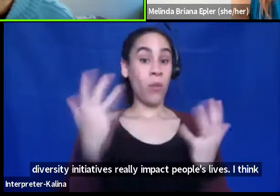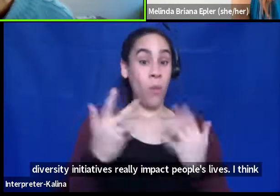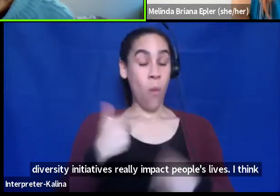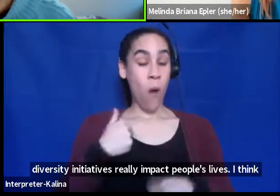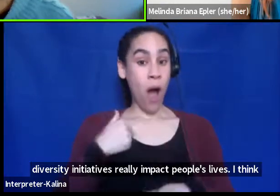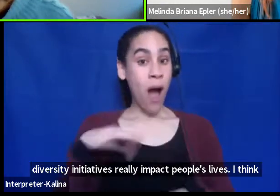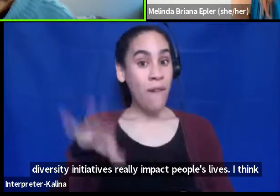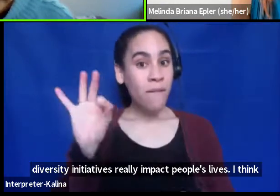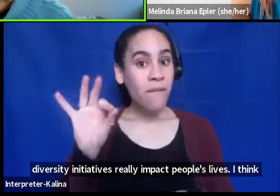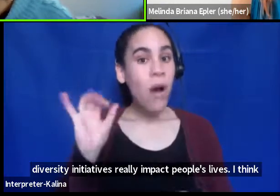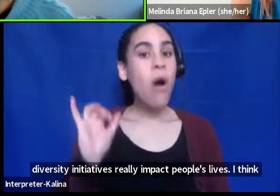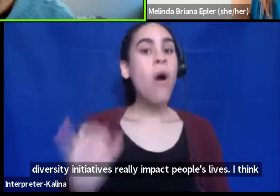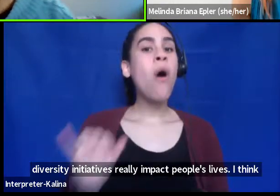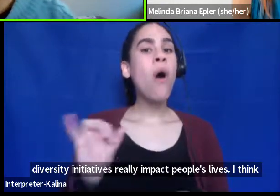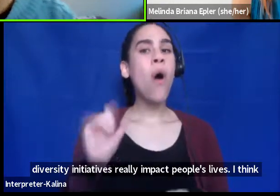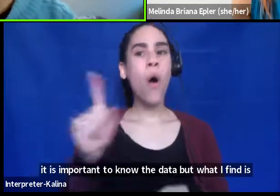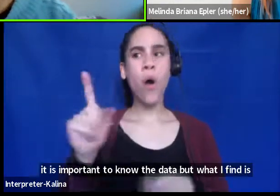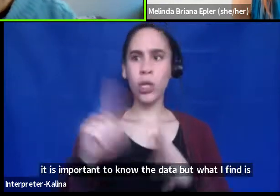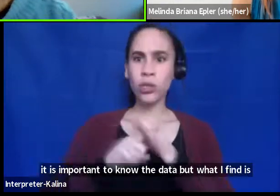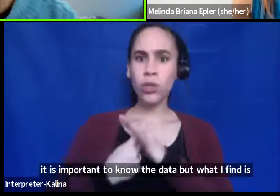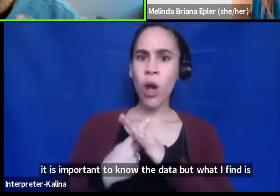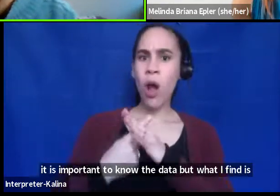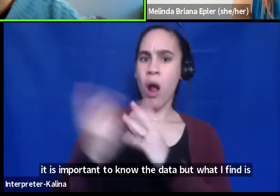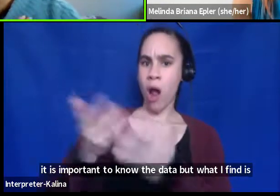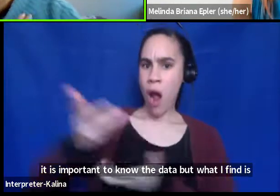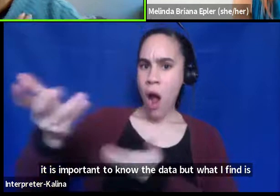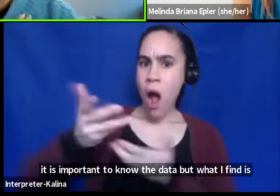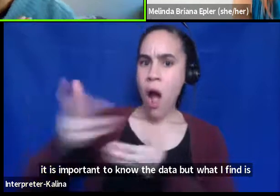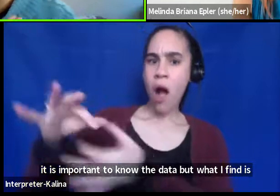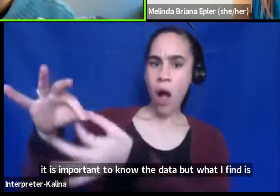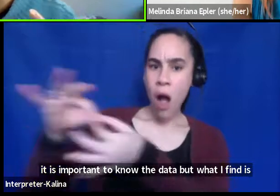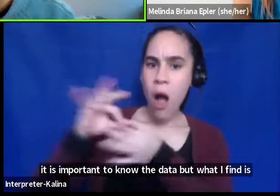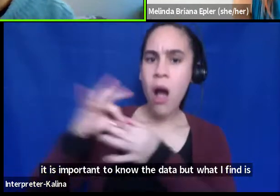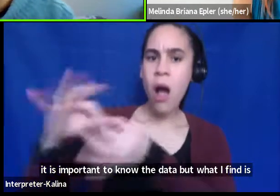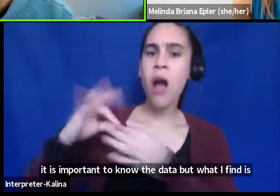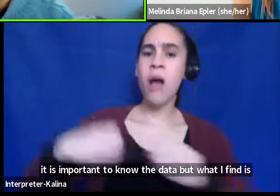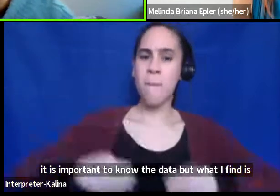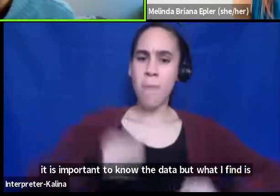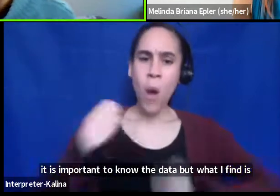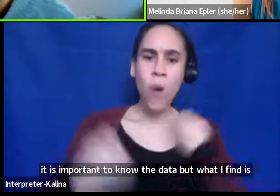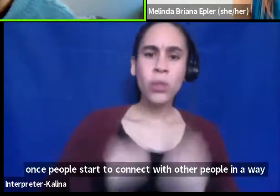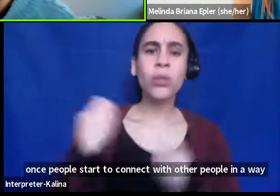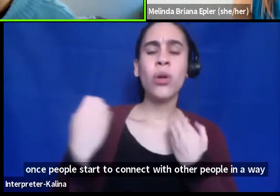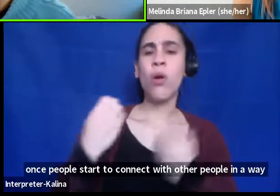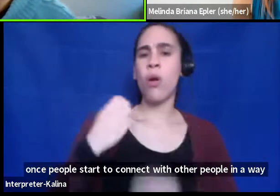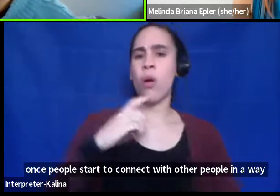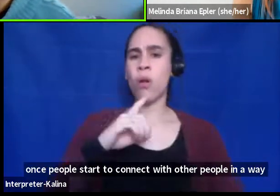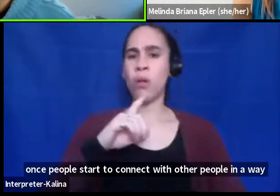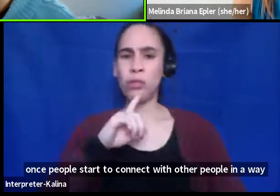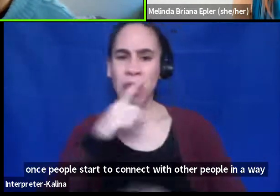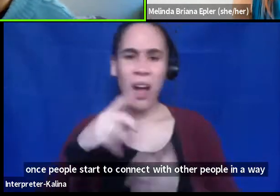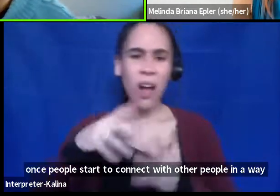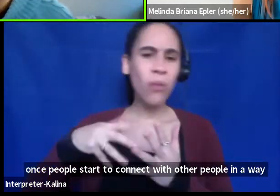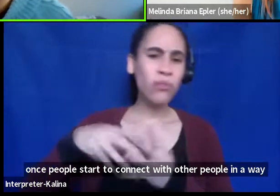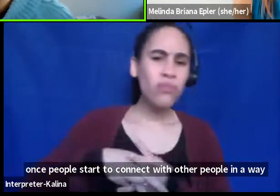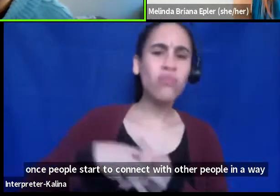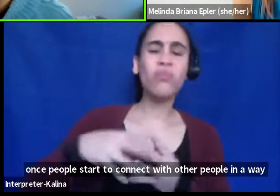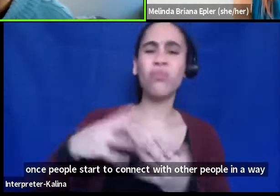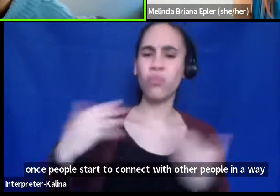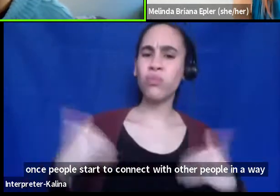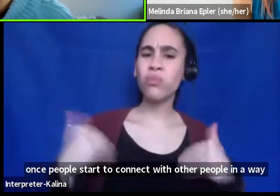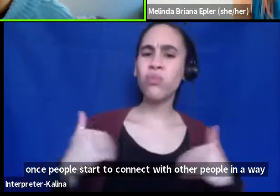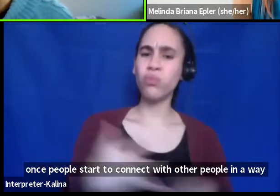to connect with other people in a way that is emotional and real and maybe visceral, it becomes kind